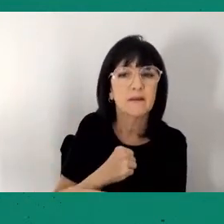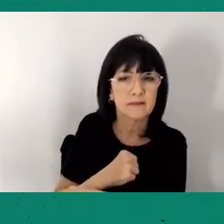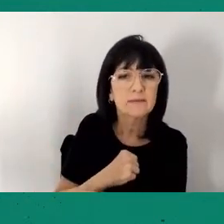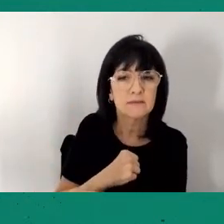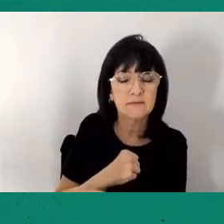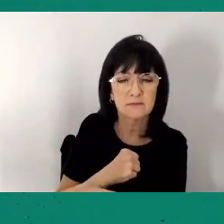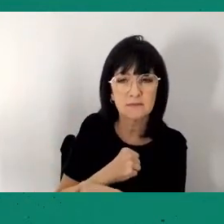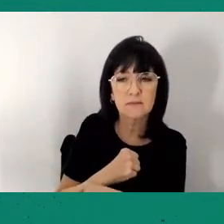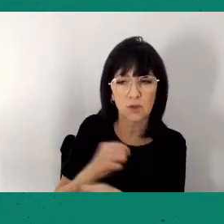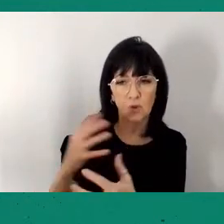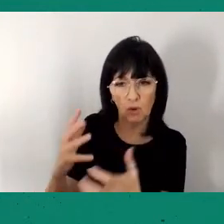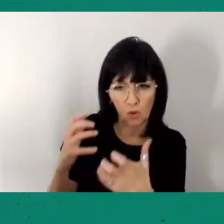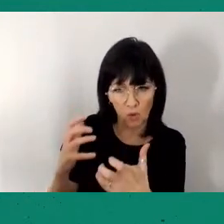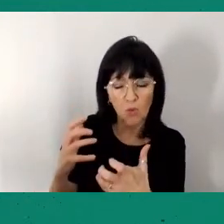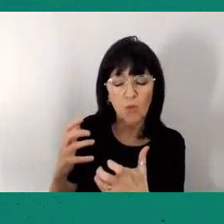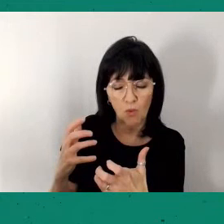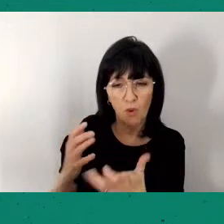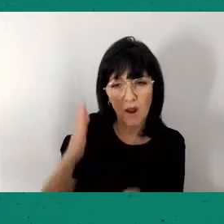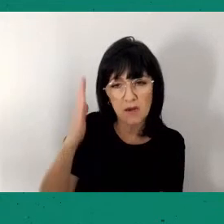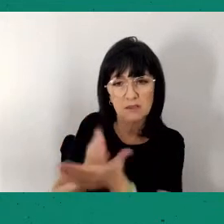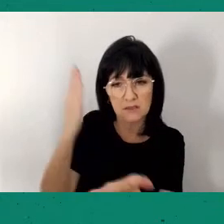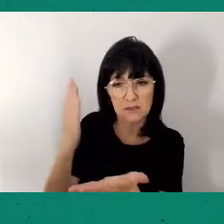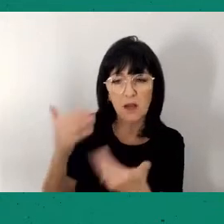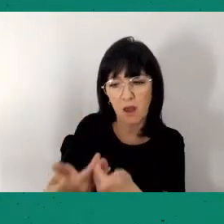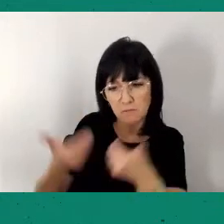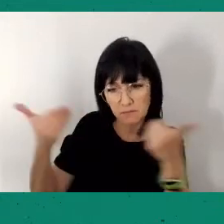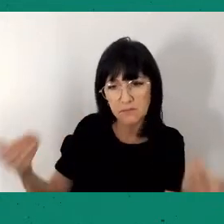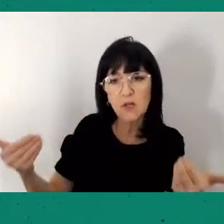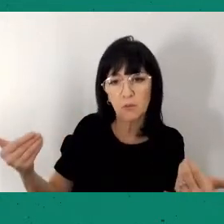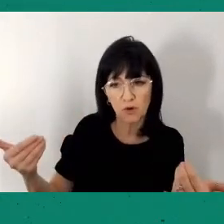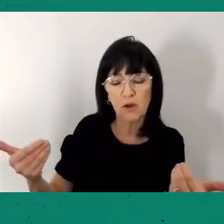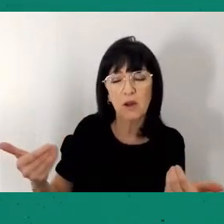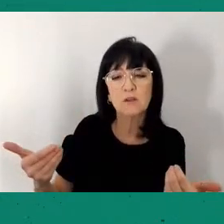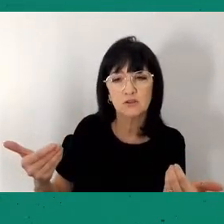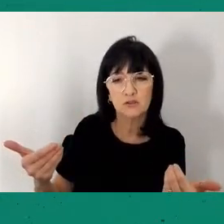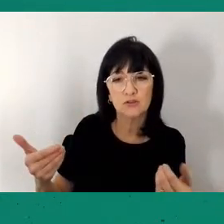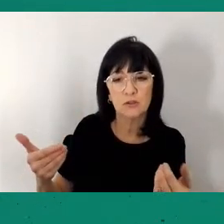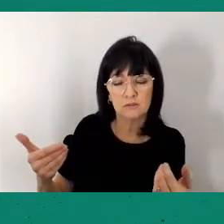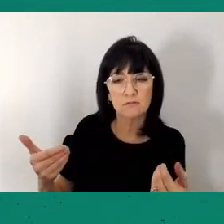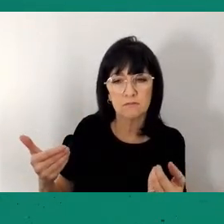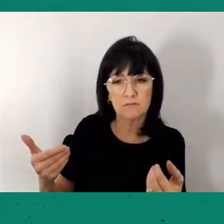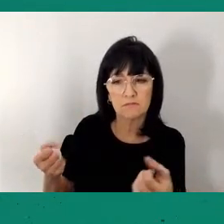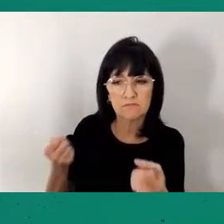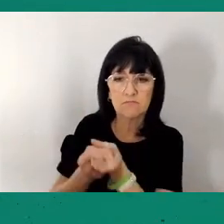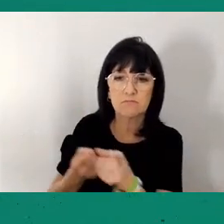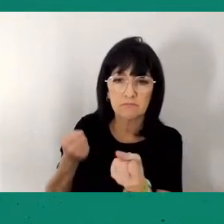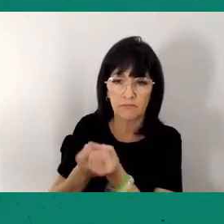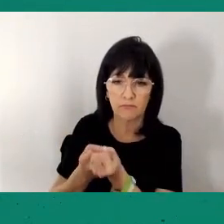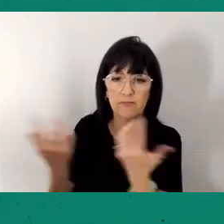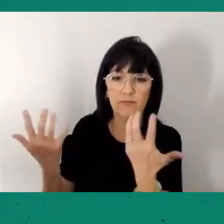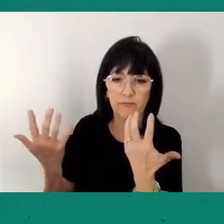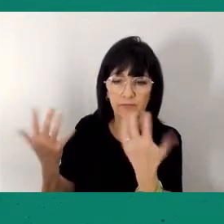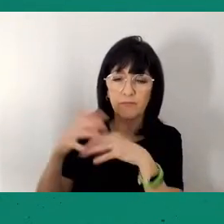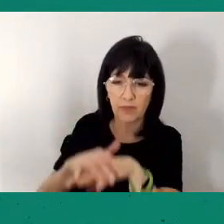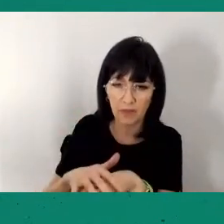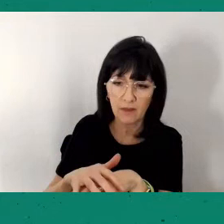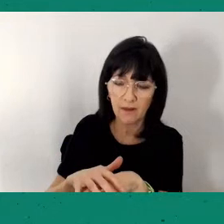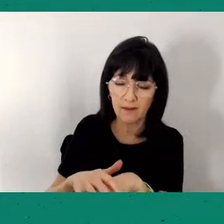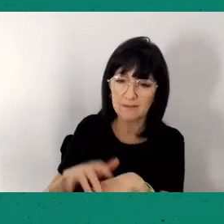against segregation, and go through in Delaware, as Dr. Skelcher, is one of the brighter spots in our